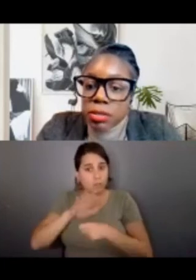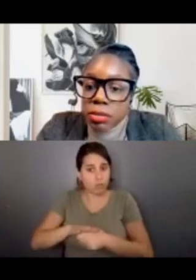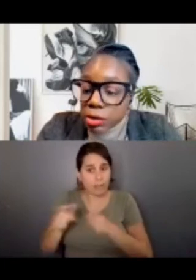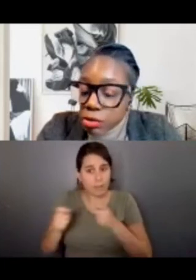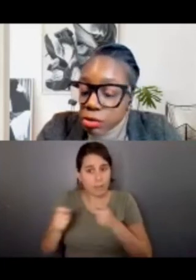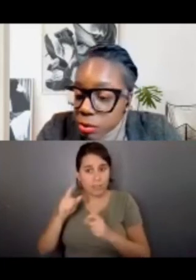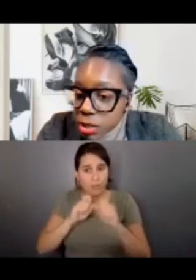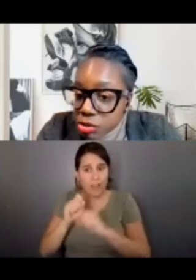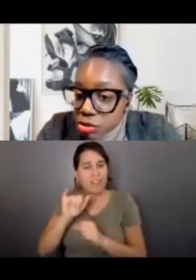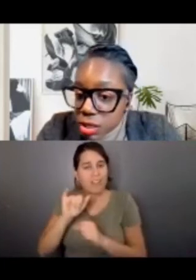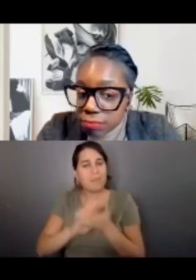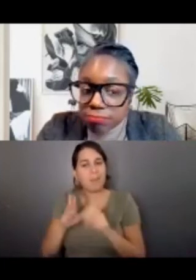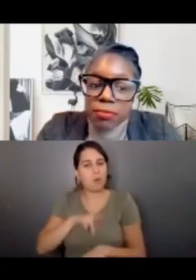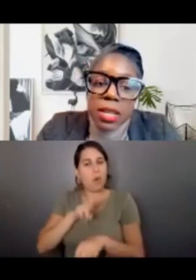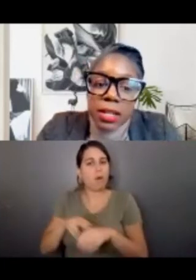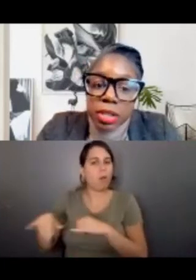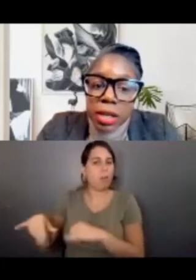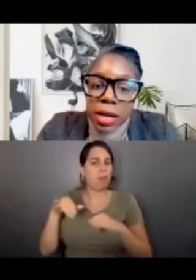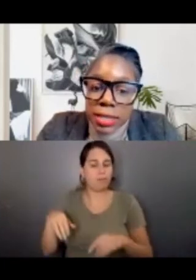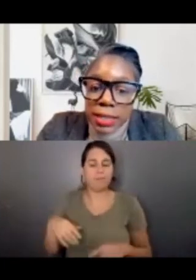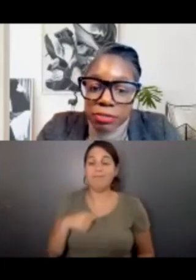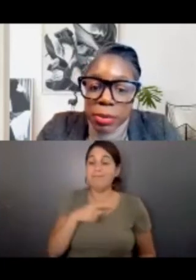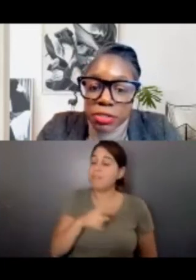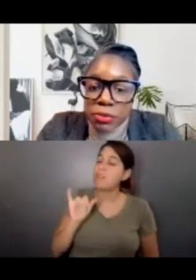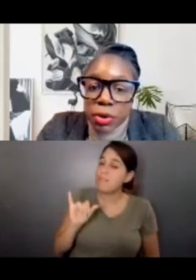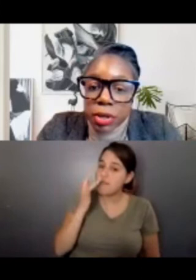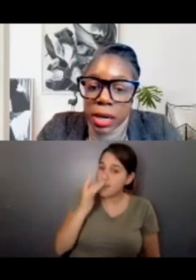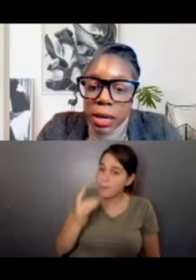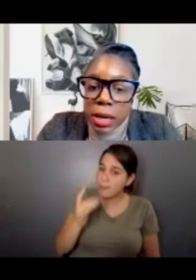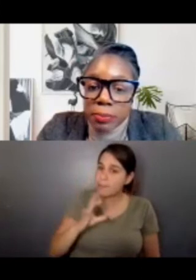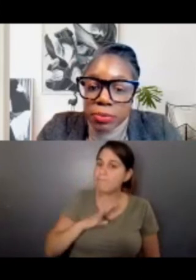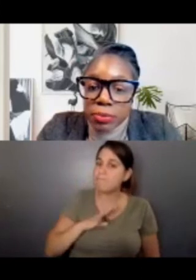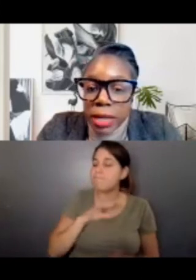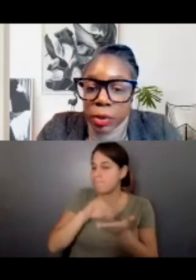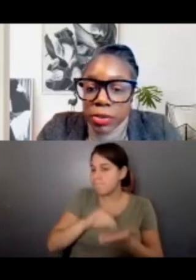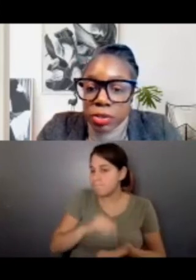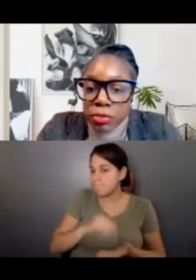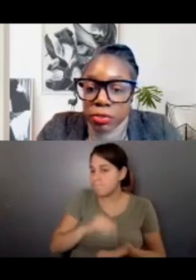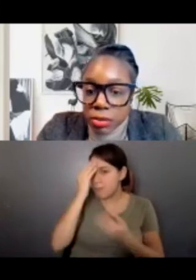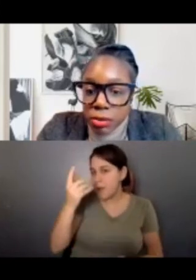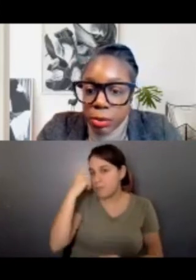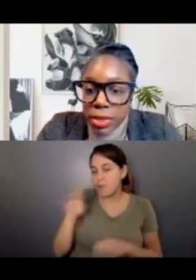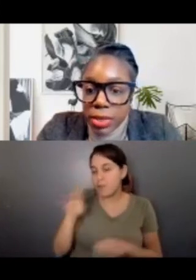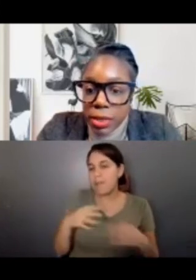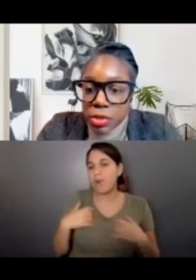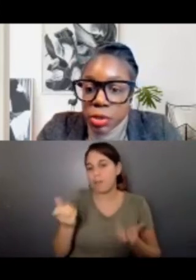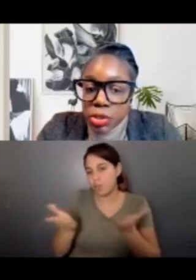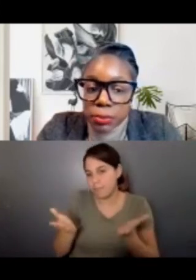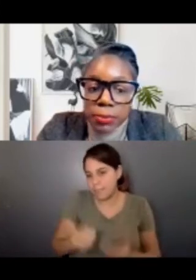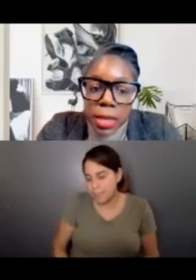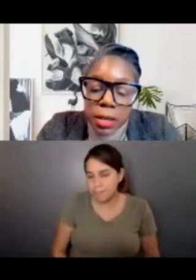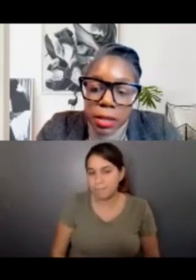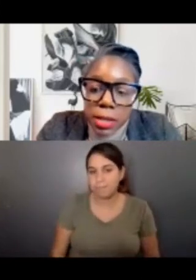strategies. Dr. Smith was interested and took contact information for a behavioral health service within the